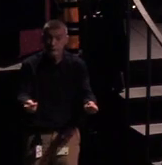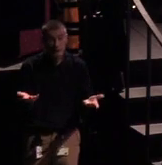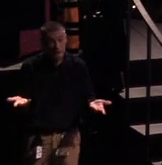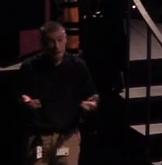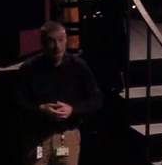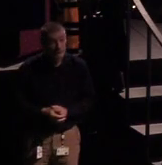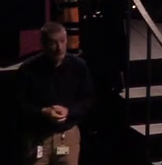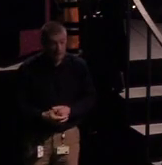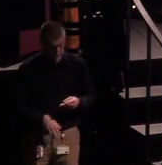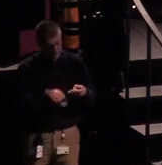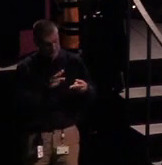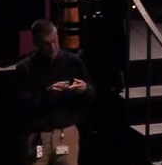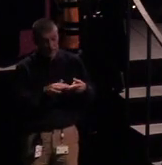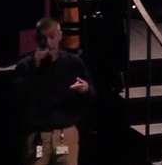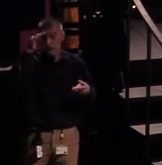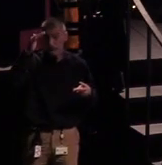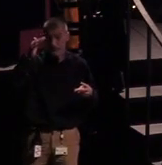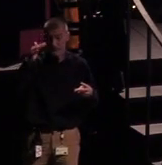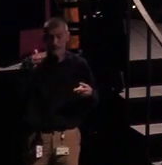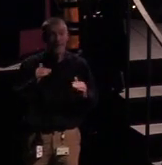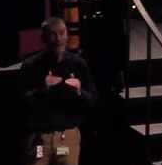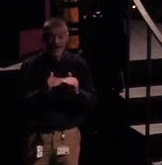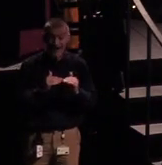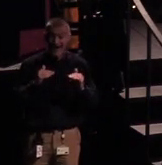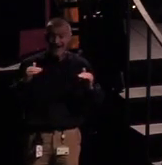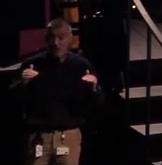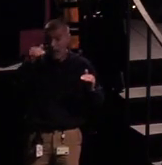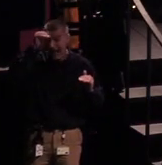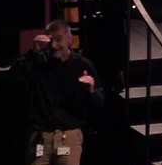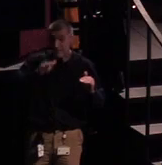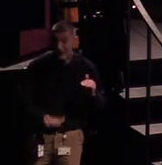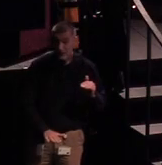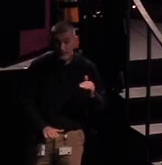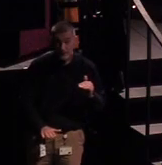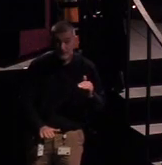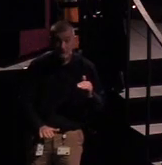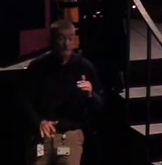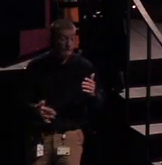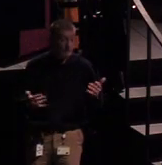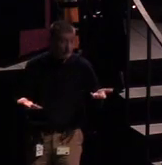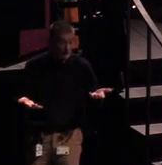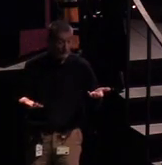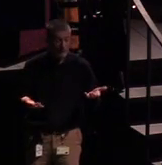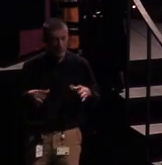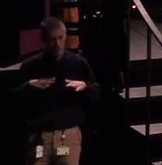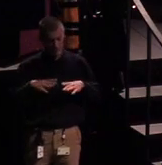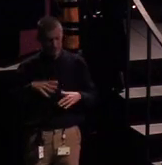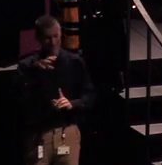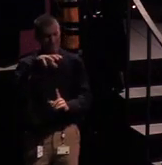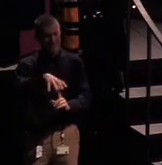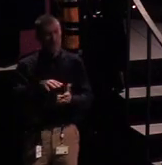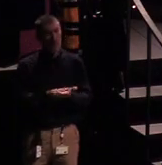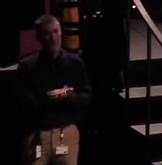to ensure a quality of experience relaxed venues go beyond just